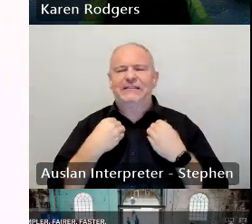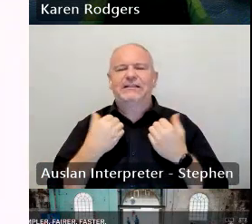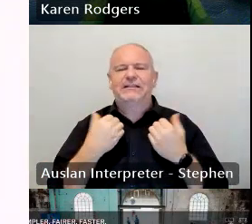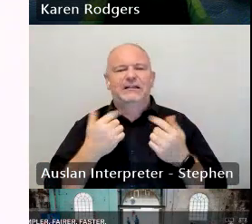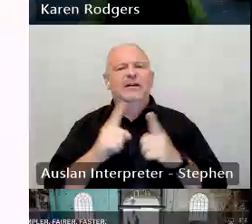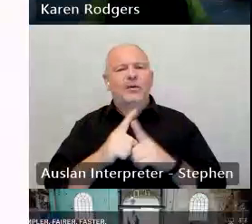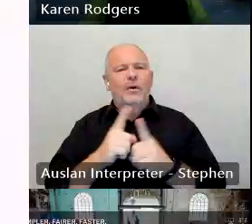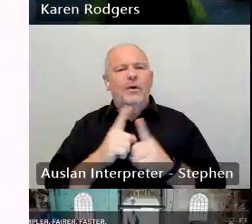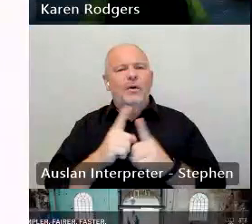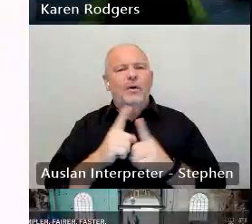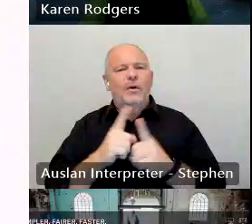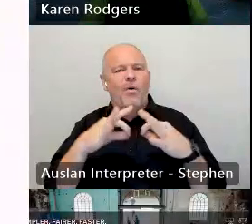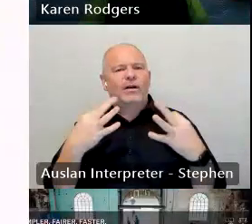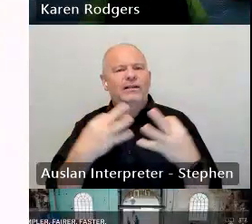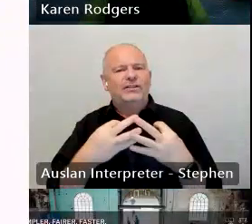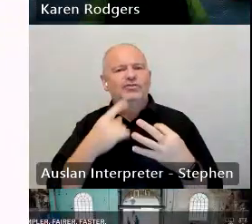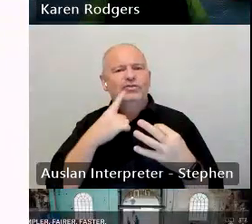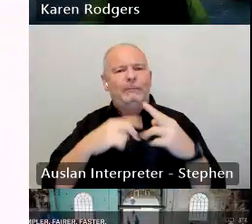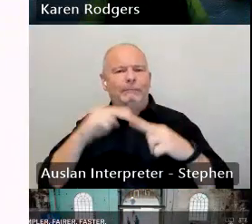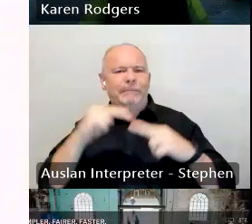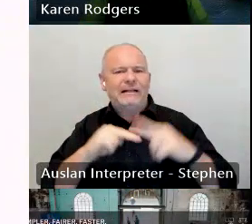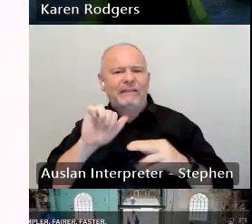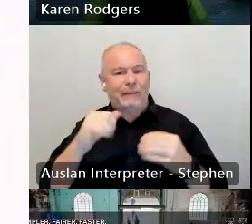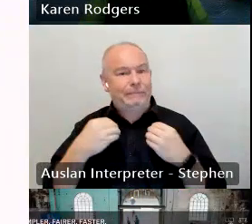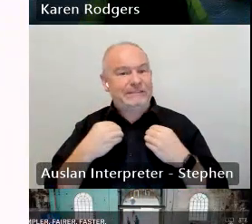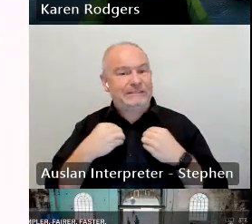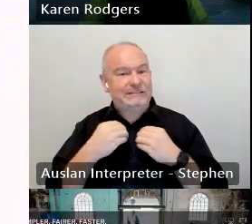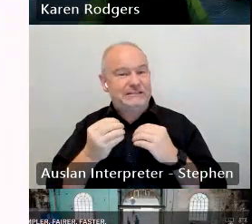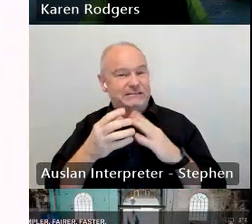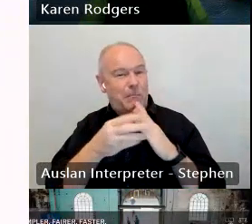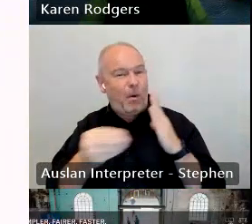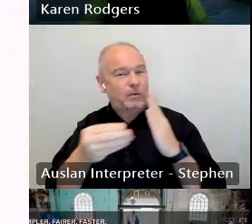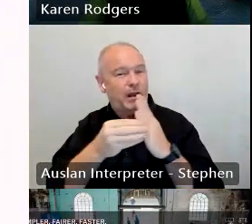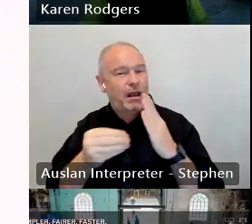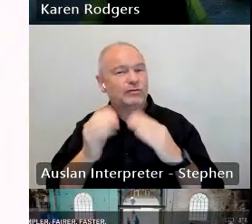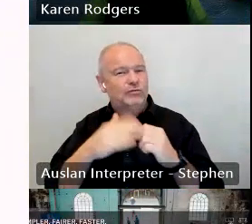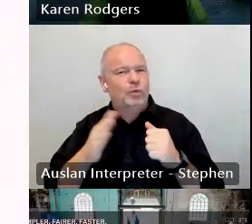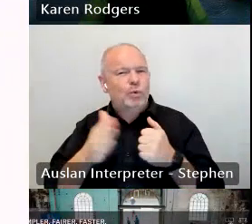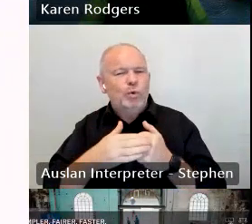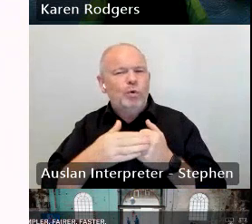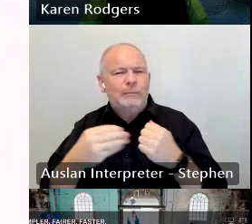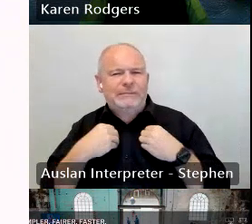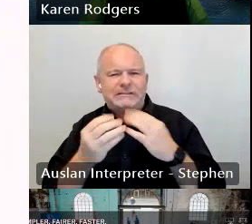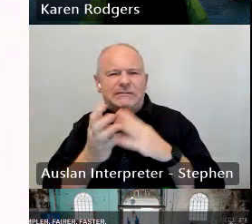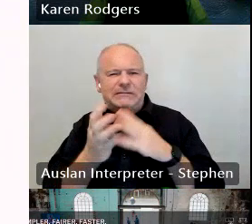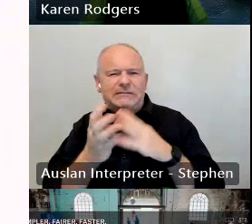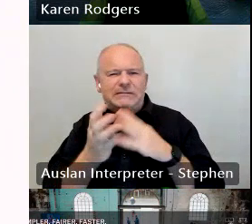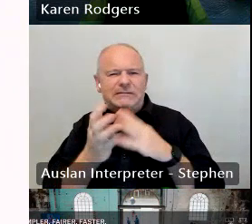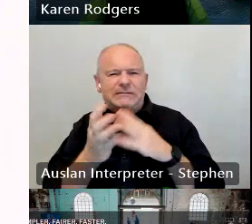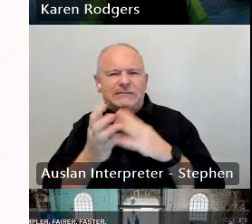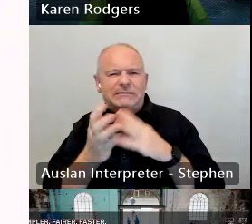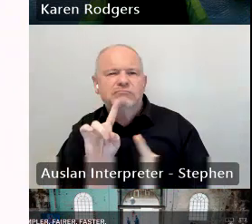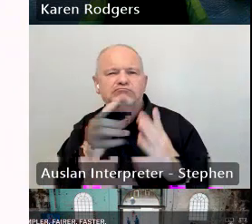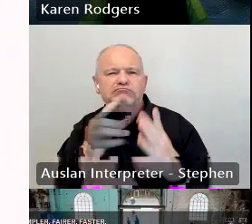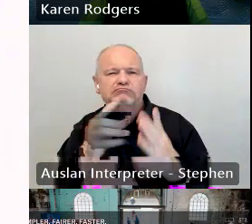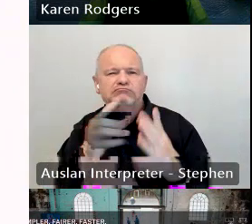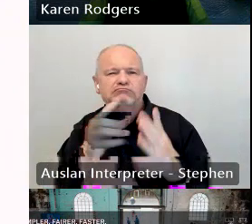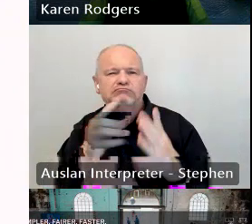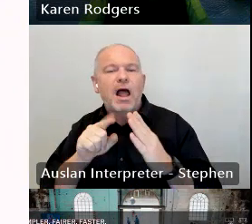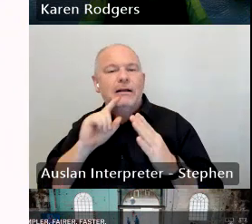enable organisations to build their business models, to look at new business models, and also to be able